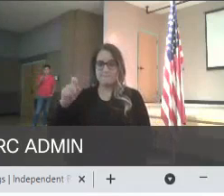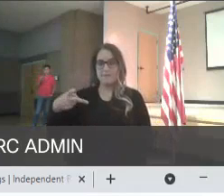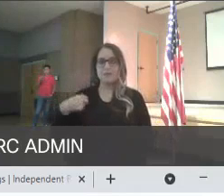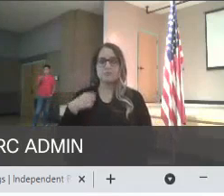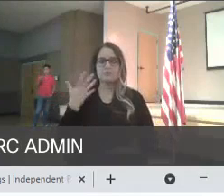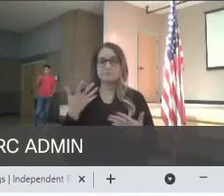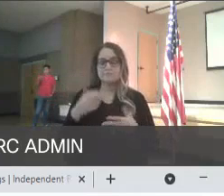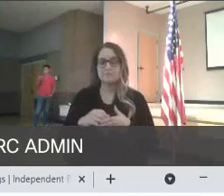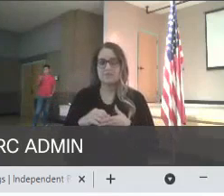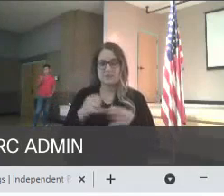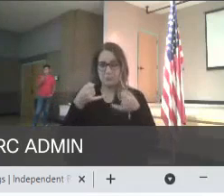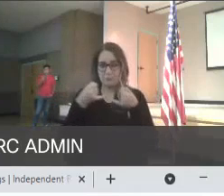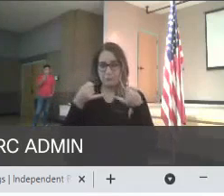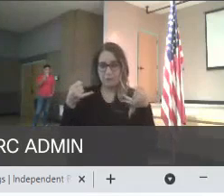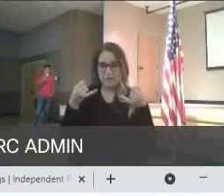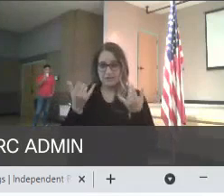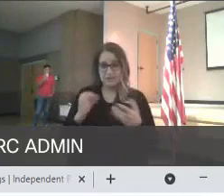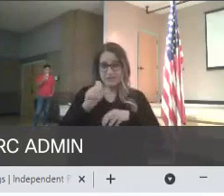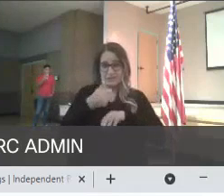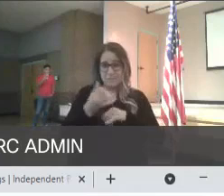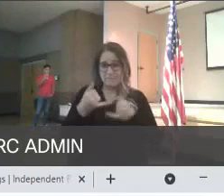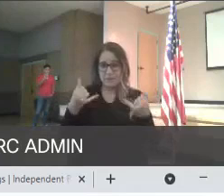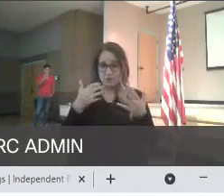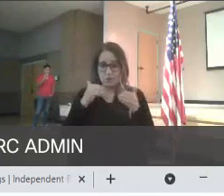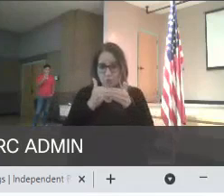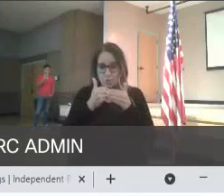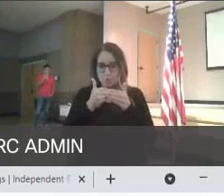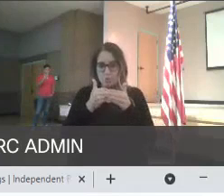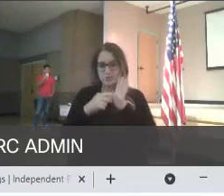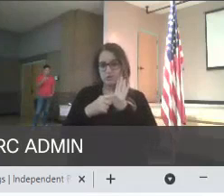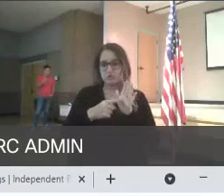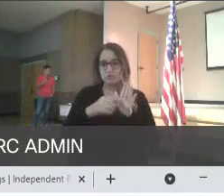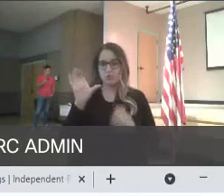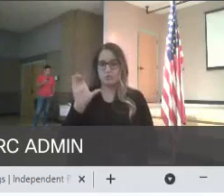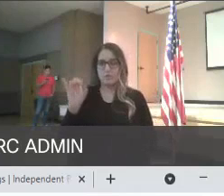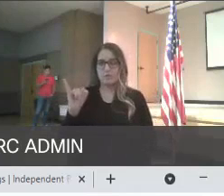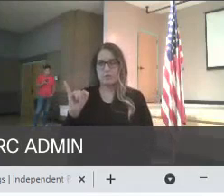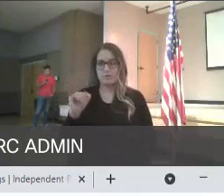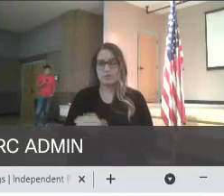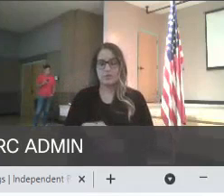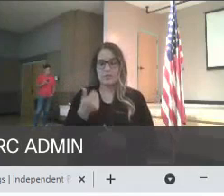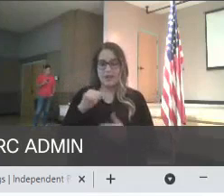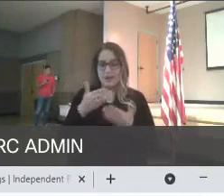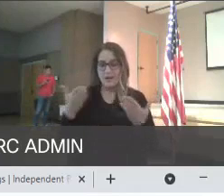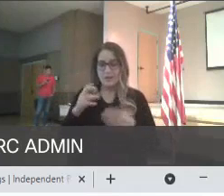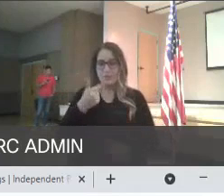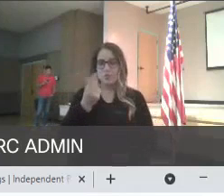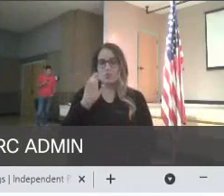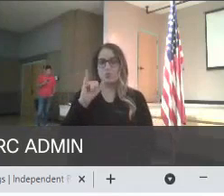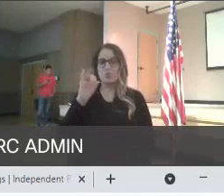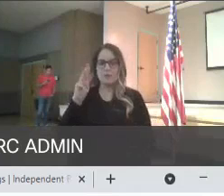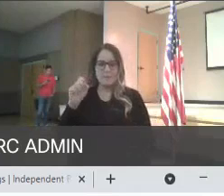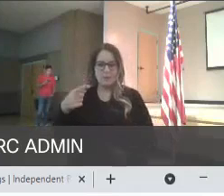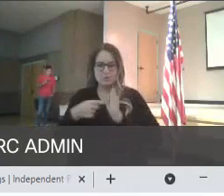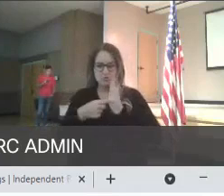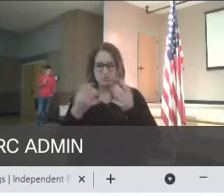existing boundaries are probably closer to where it reflects our communities of interest than anything the grid map currently reflects. And